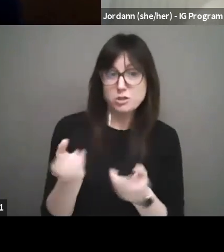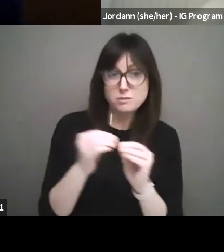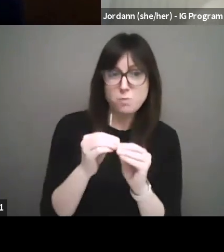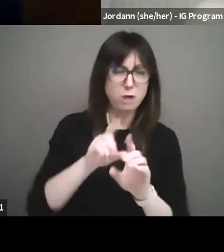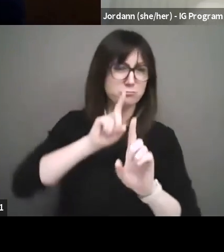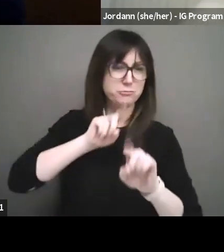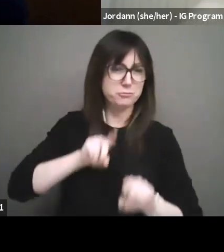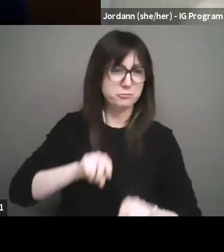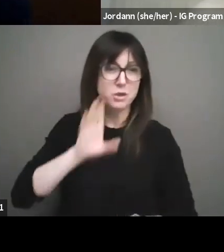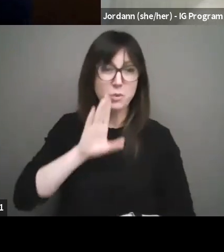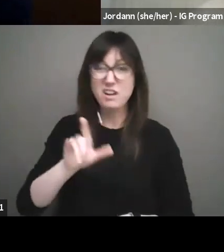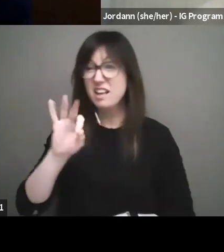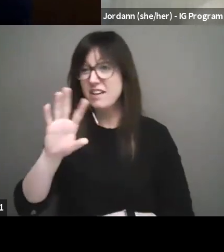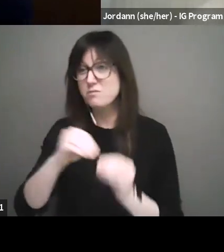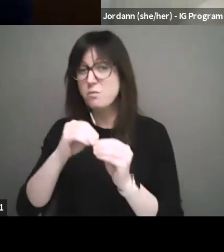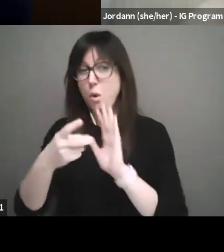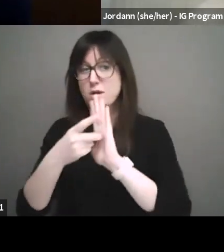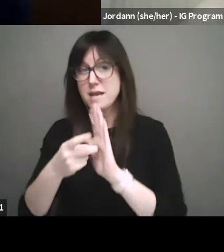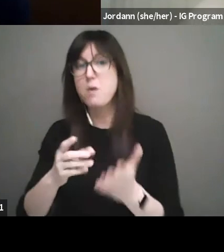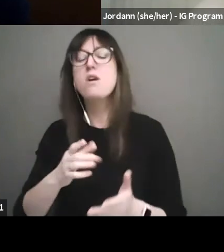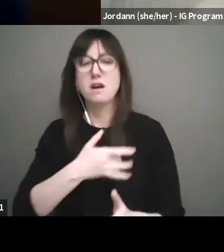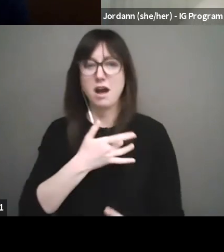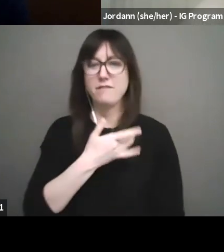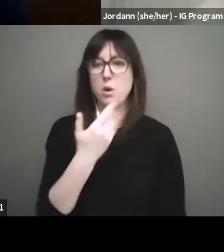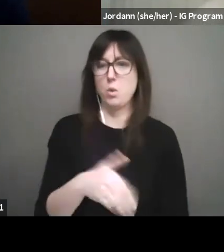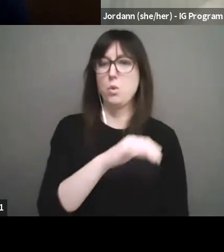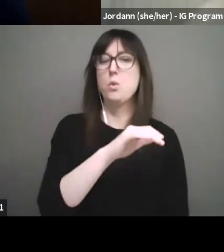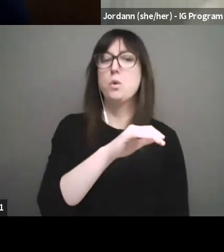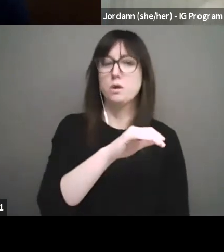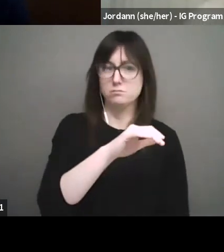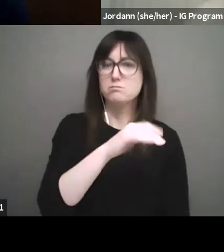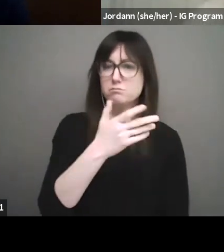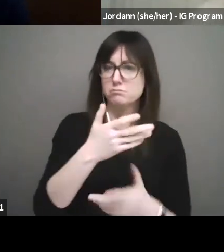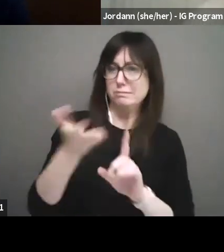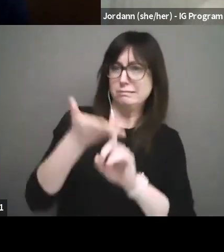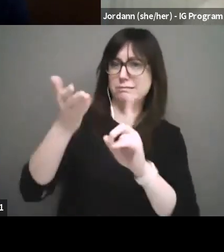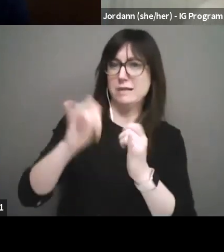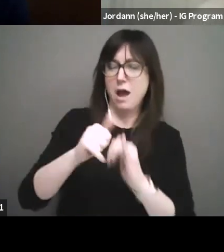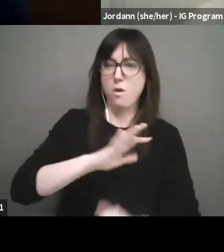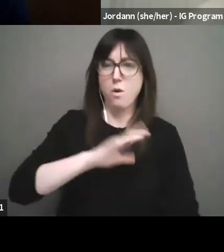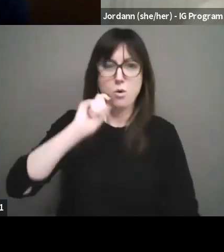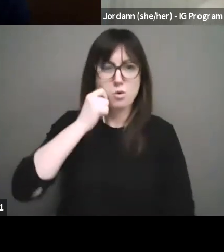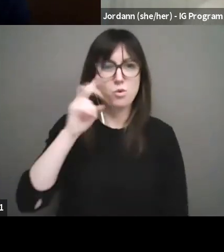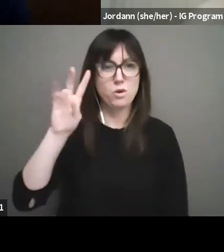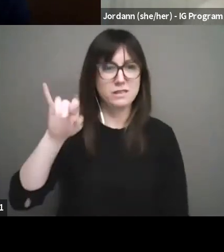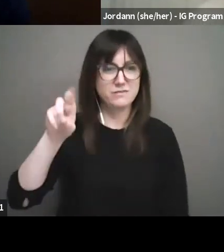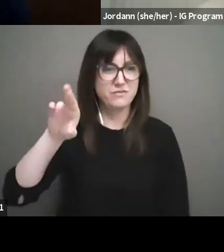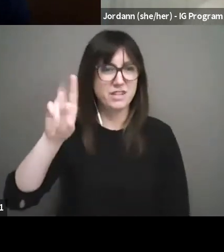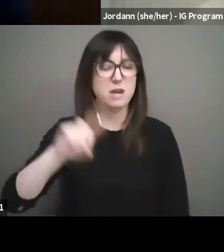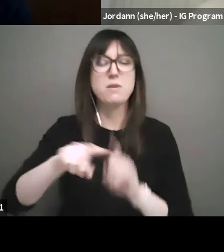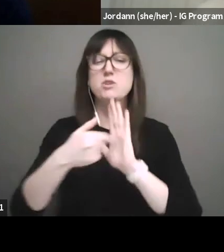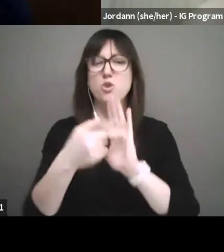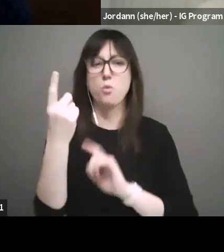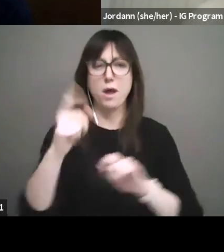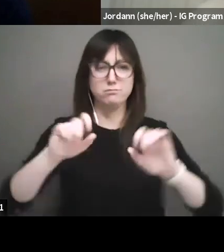more stuff. Jordan, I think you've pretty much sold everybody on how awesome it is here today. So let me just share one quick thing with you,